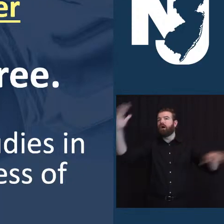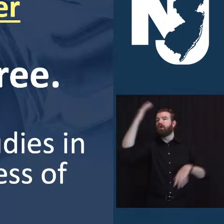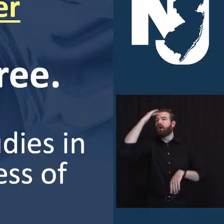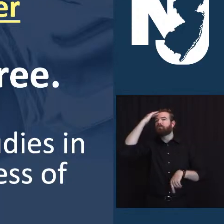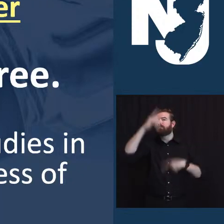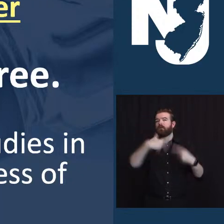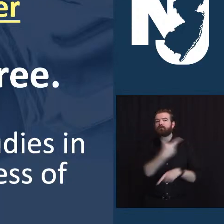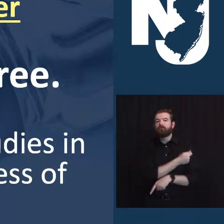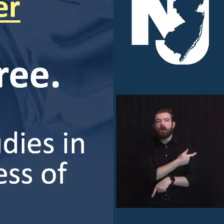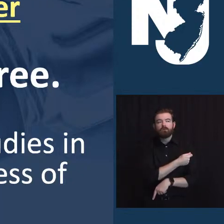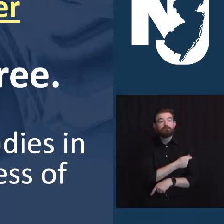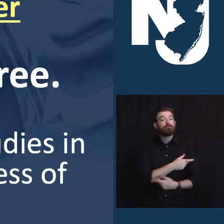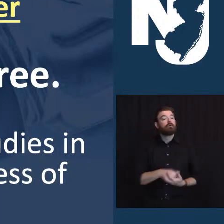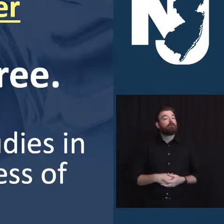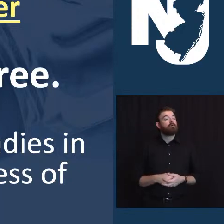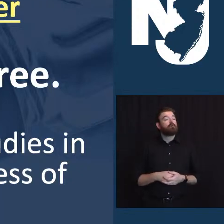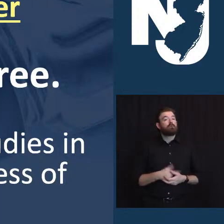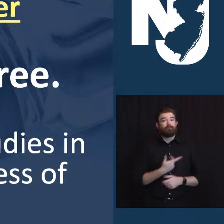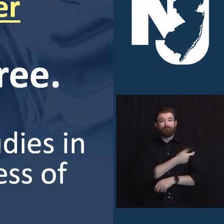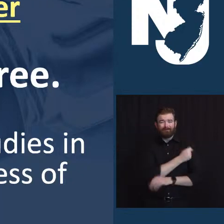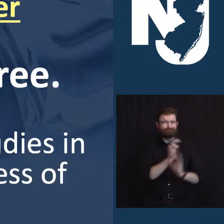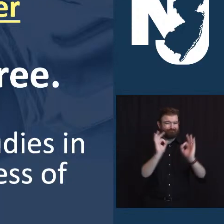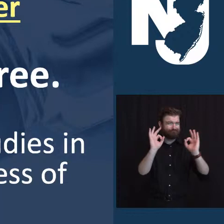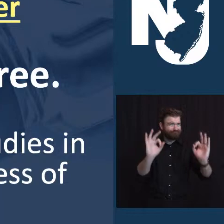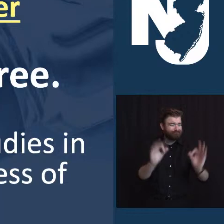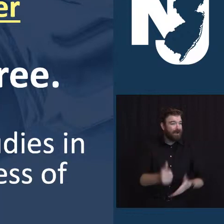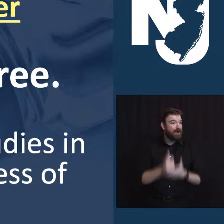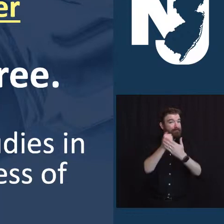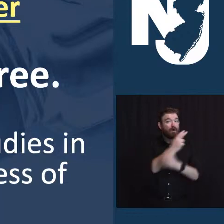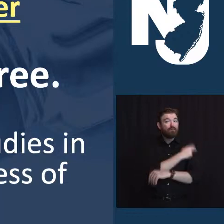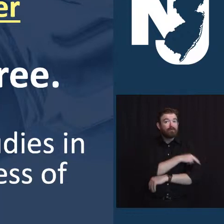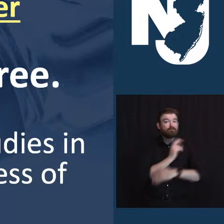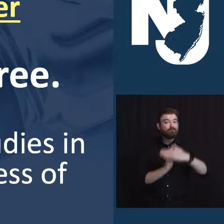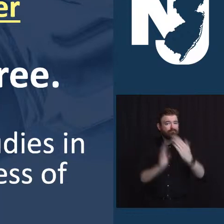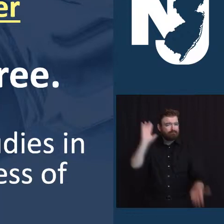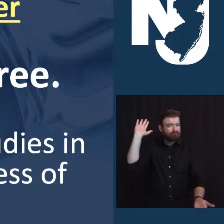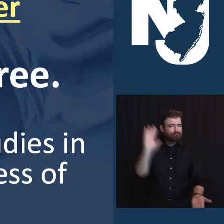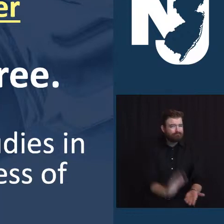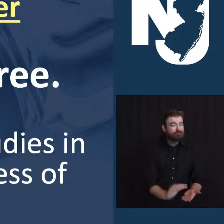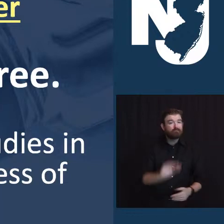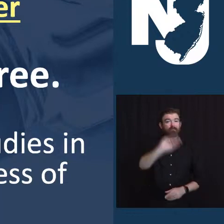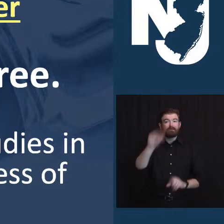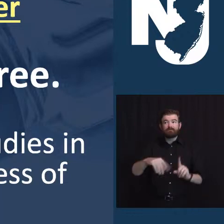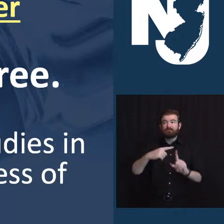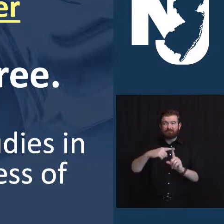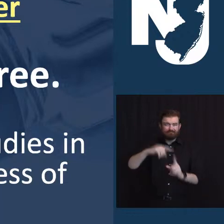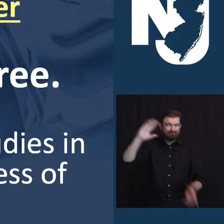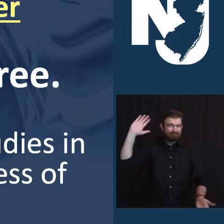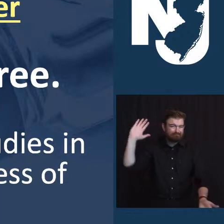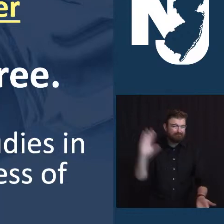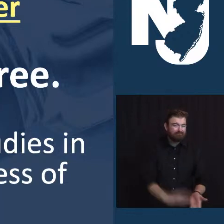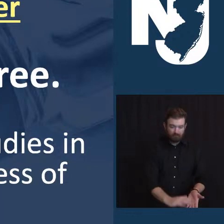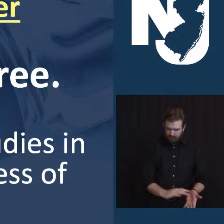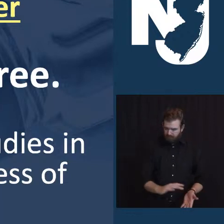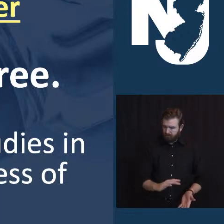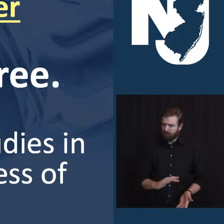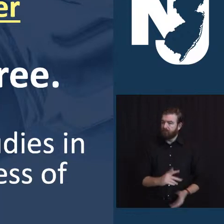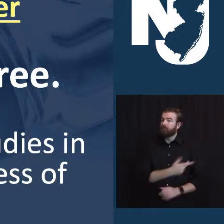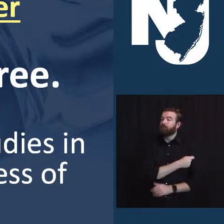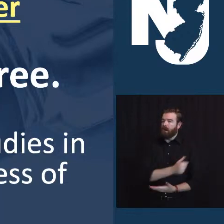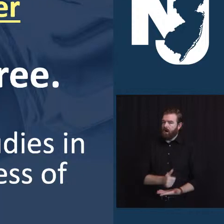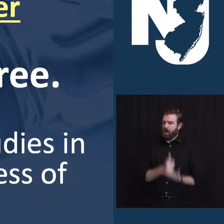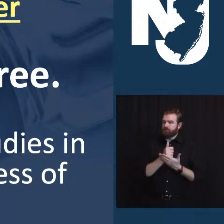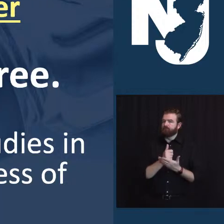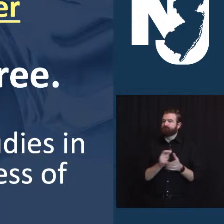effectiveness of the vaccines in slowing the spread of COVID-19 and preventing illnesses. So with that, let's look at some more